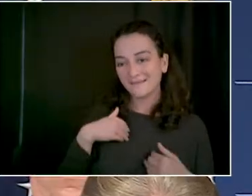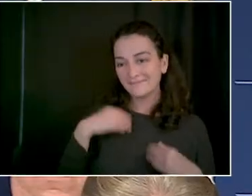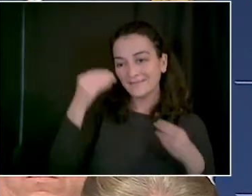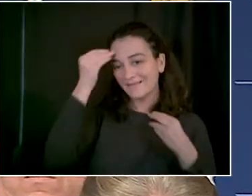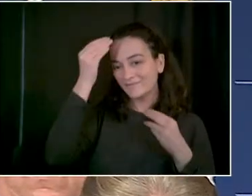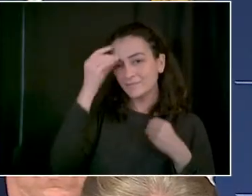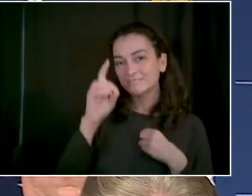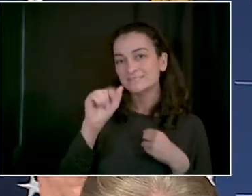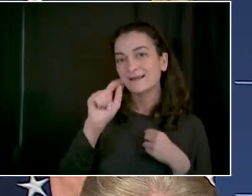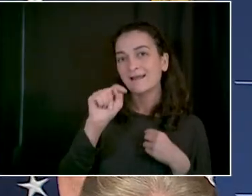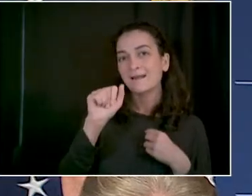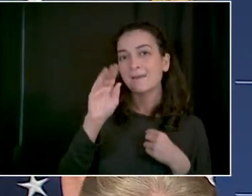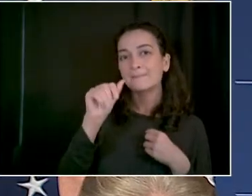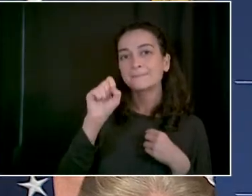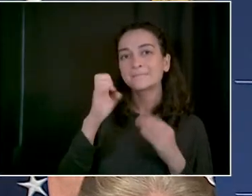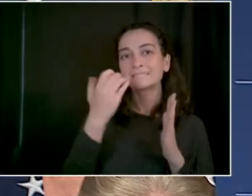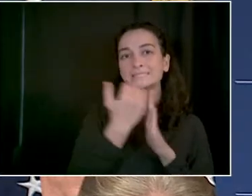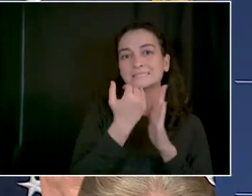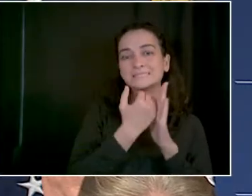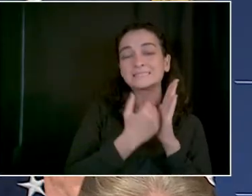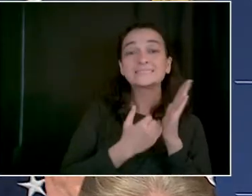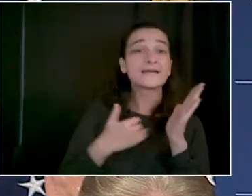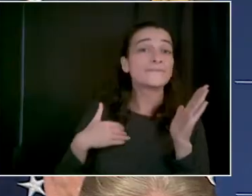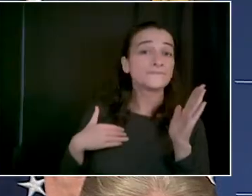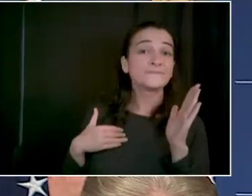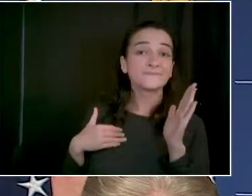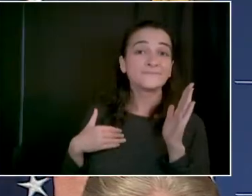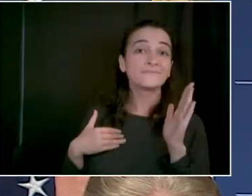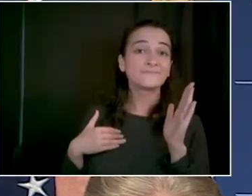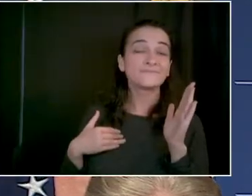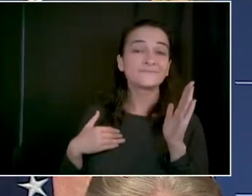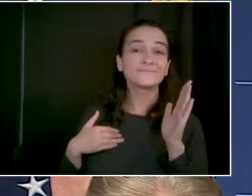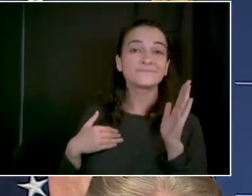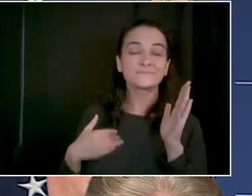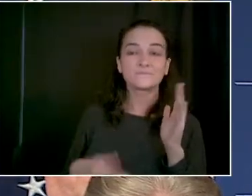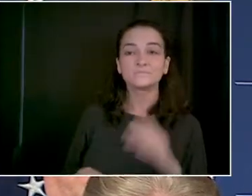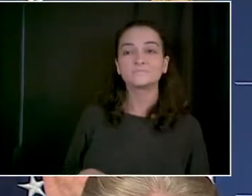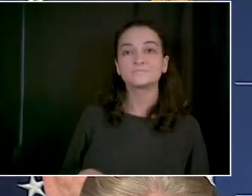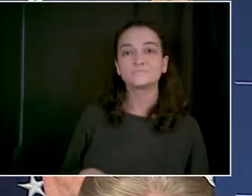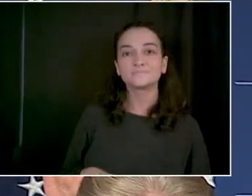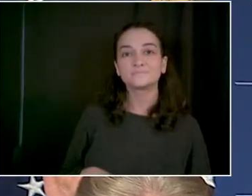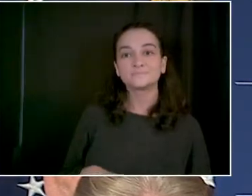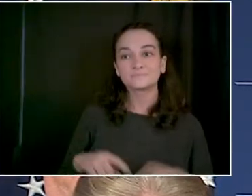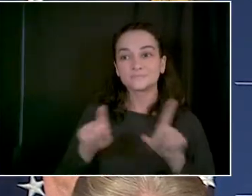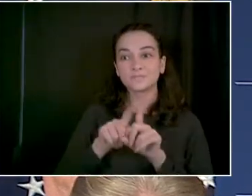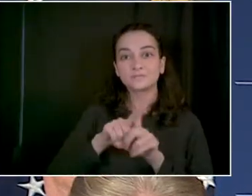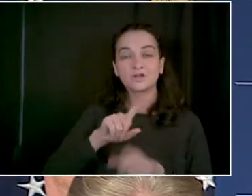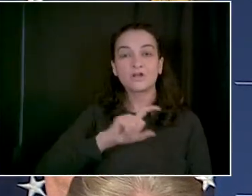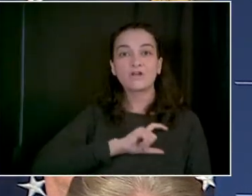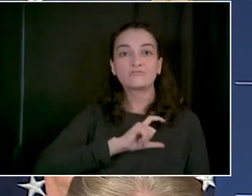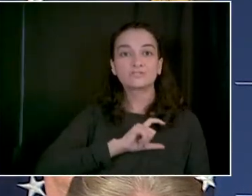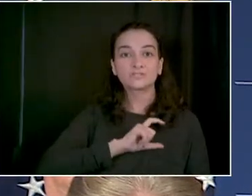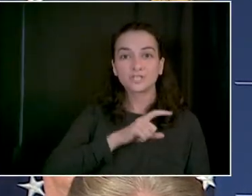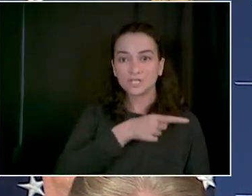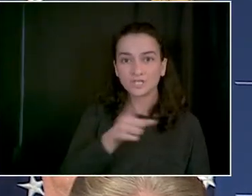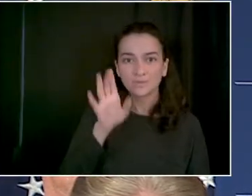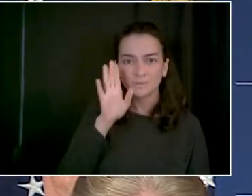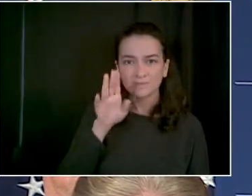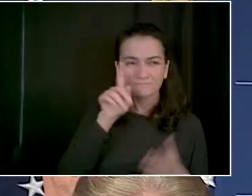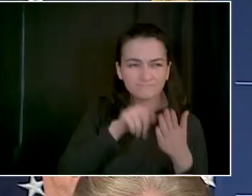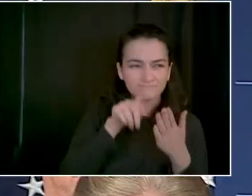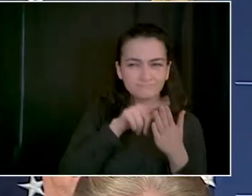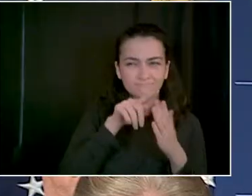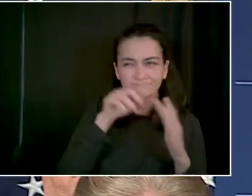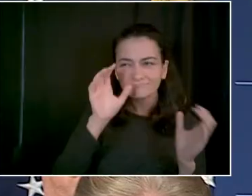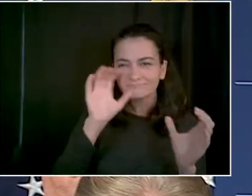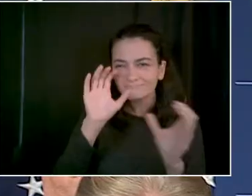cops carry out investigations appropriately, but they took a tool away when they asked how many stop bills. We have a tool of